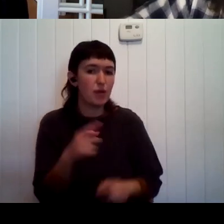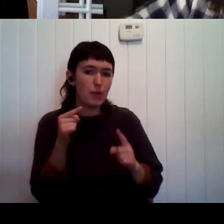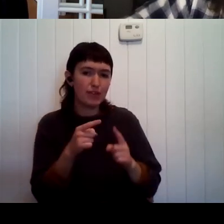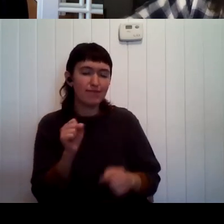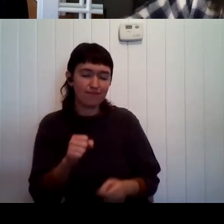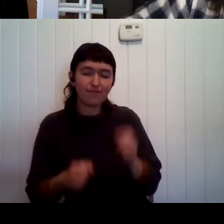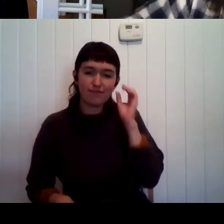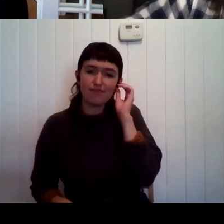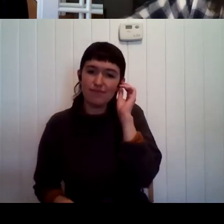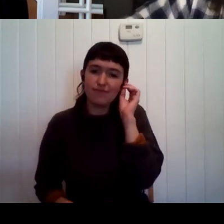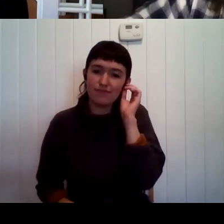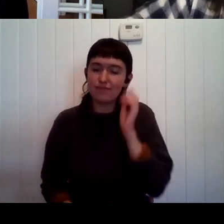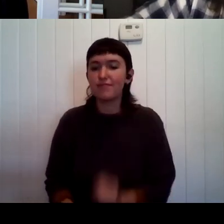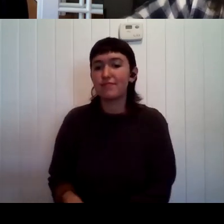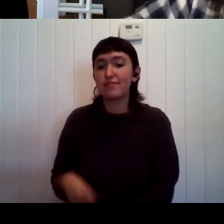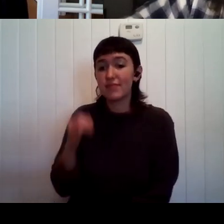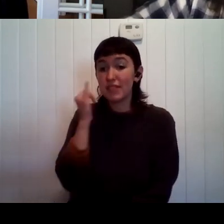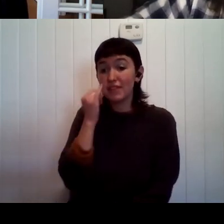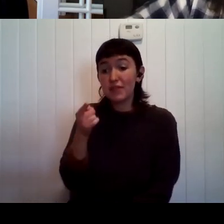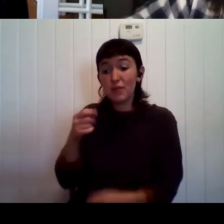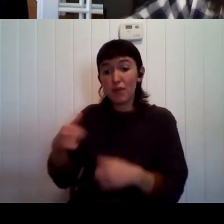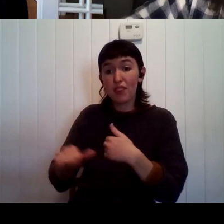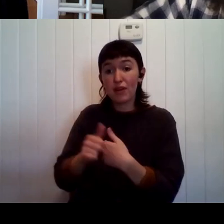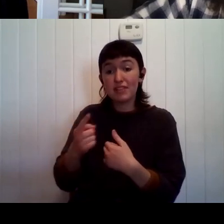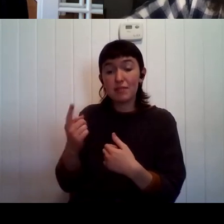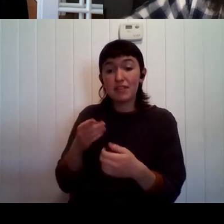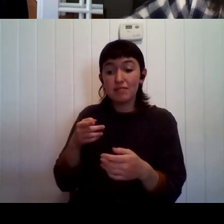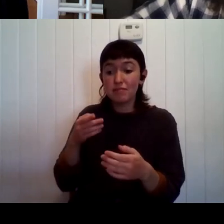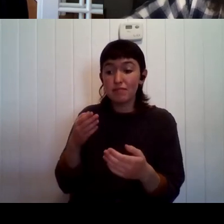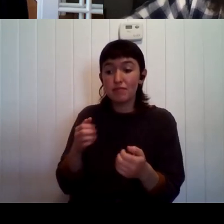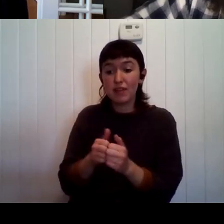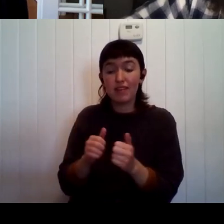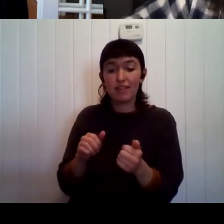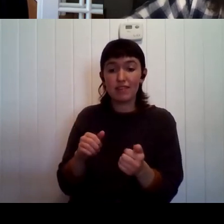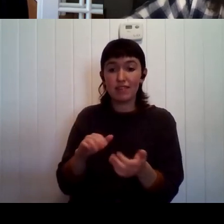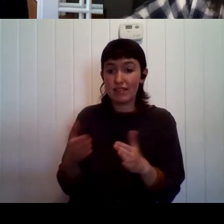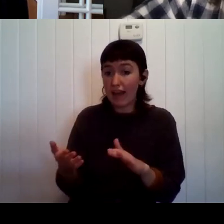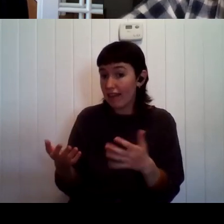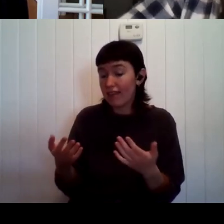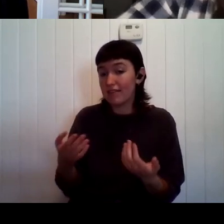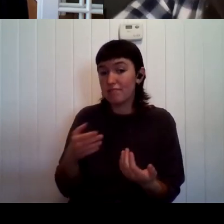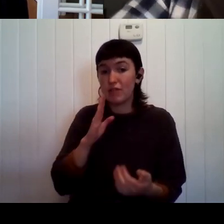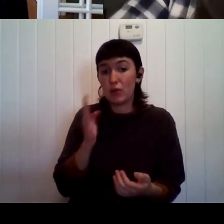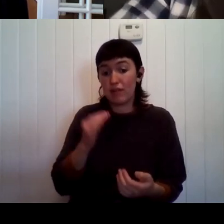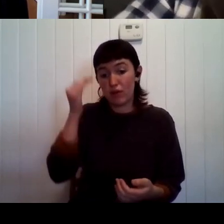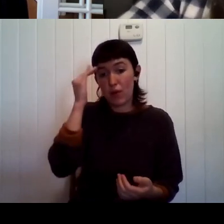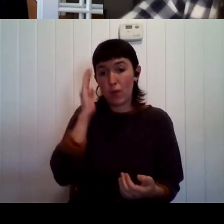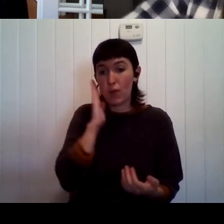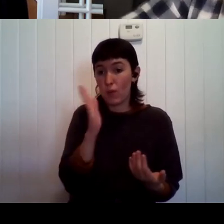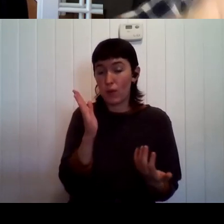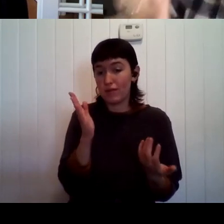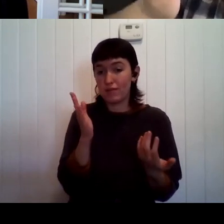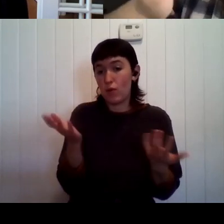They're you threaten something with death, you never know what it's going to do. Let's see. Okay, here's an interesting question. Is